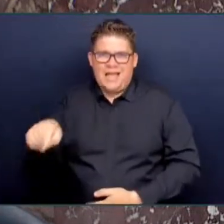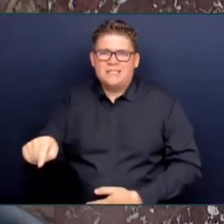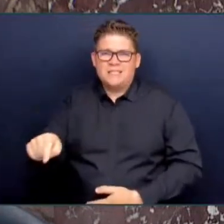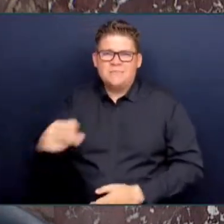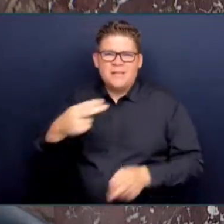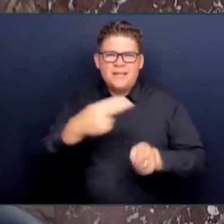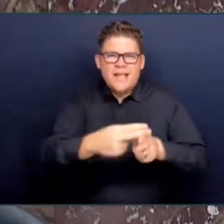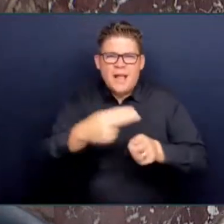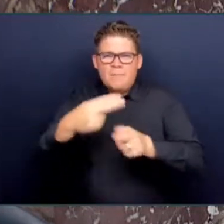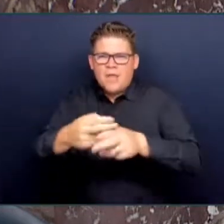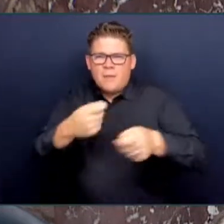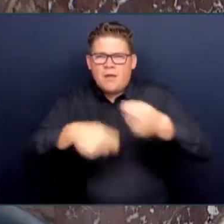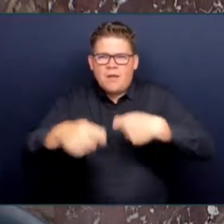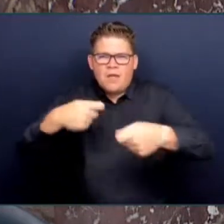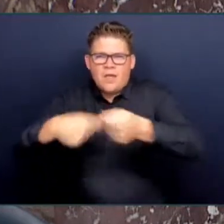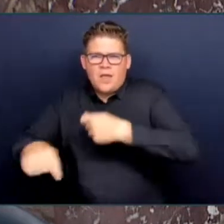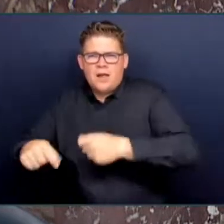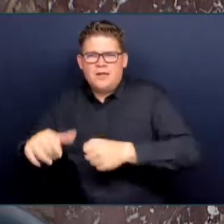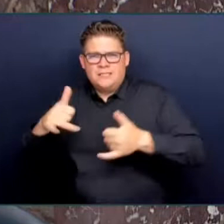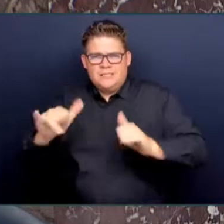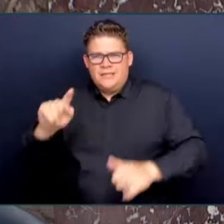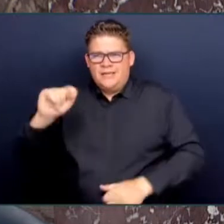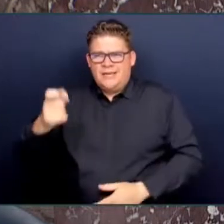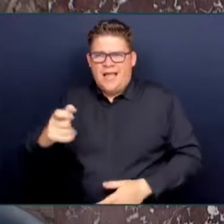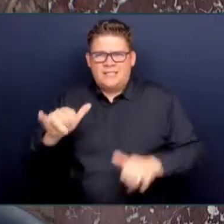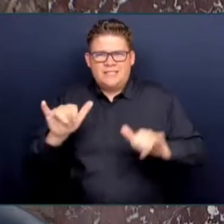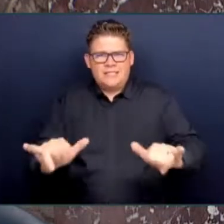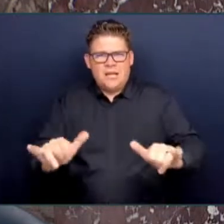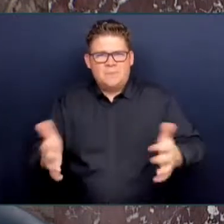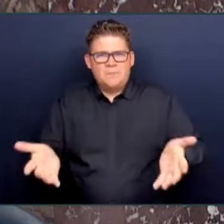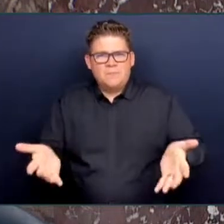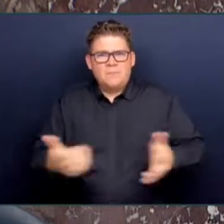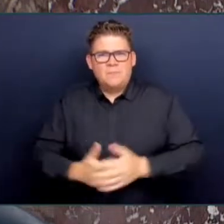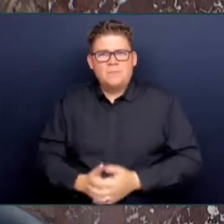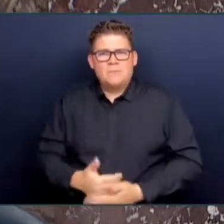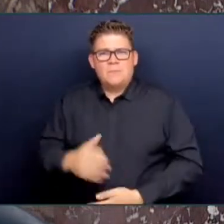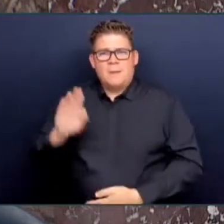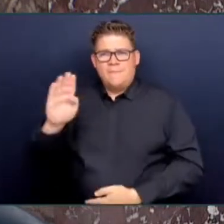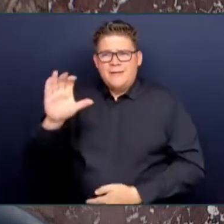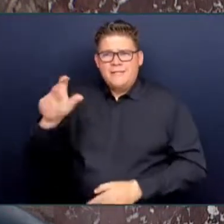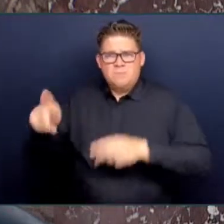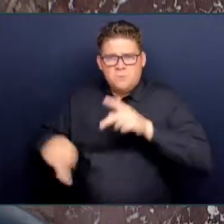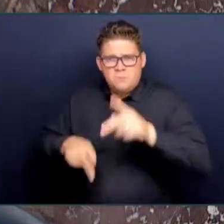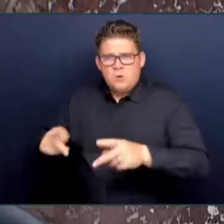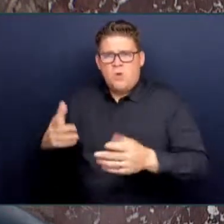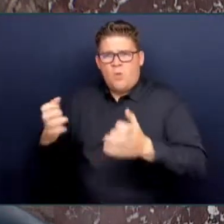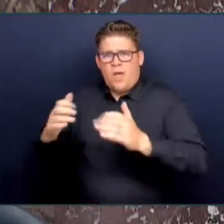the results that British Columbians want, which is lower rents and more affordable housing.